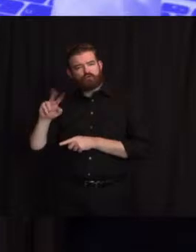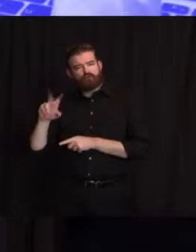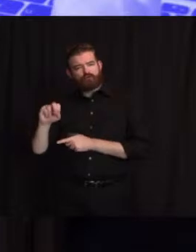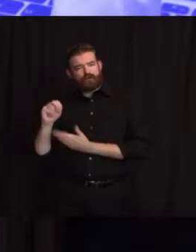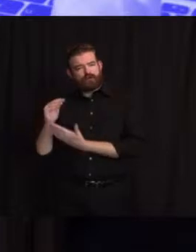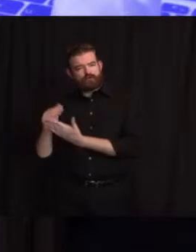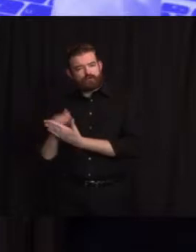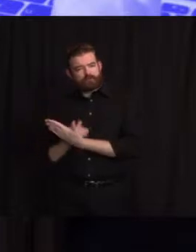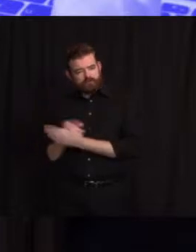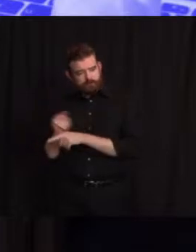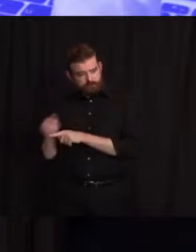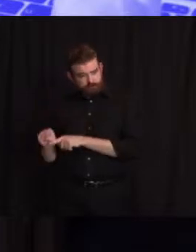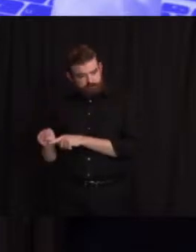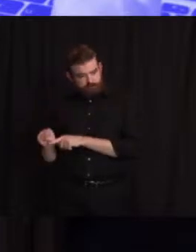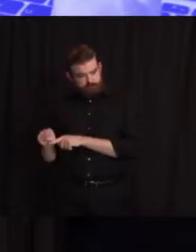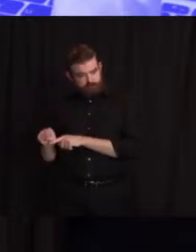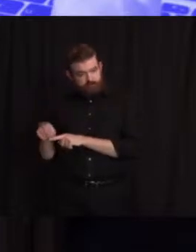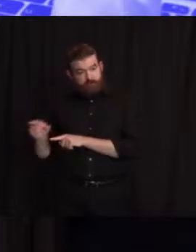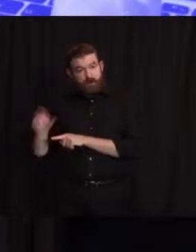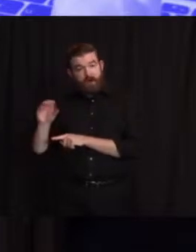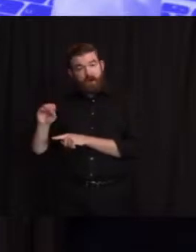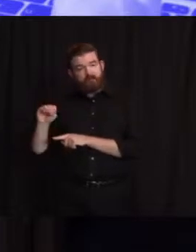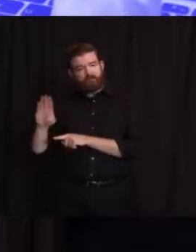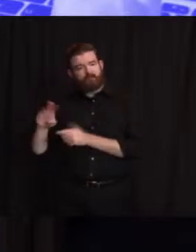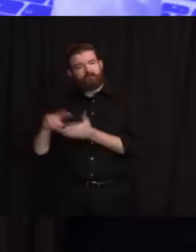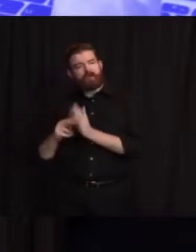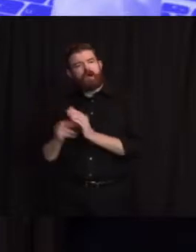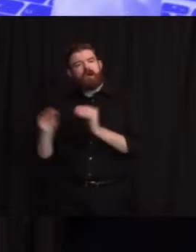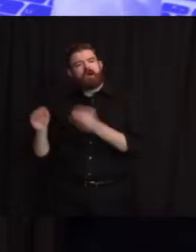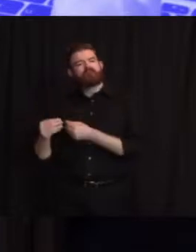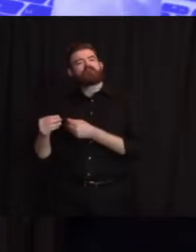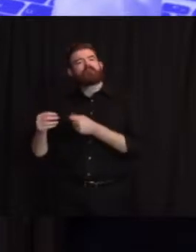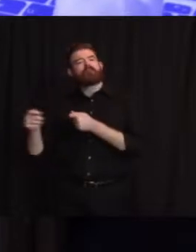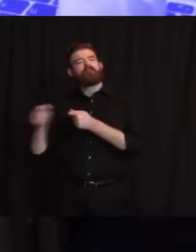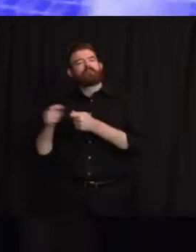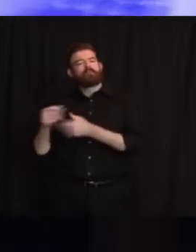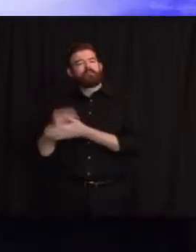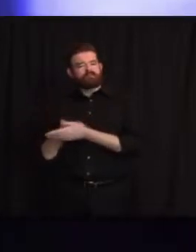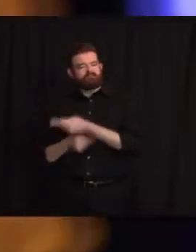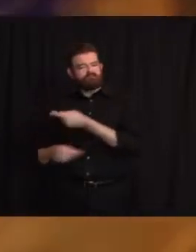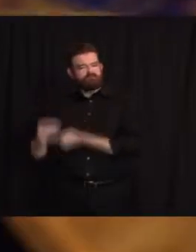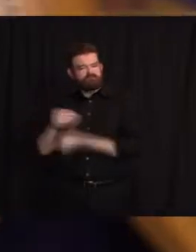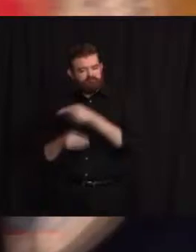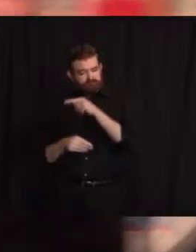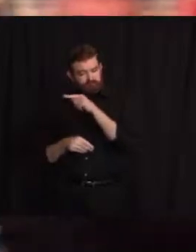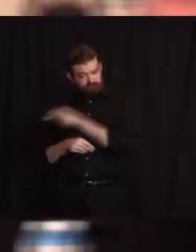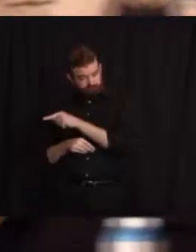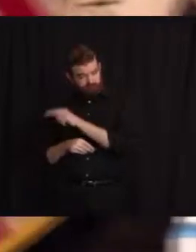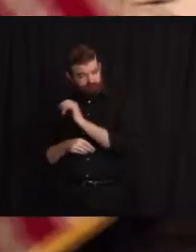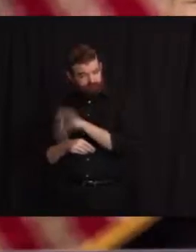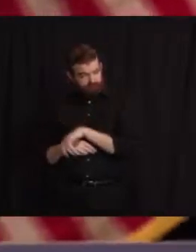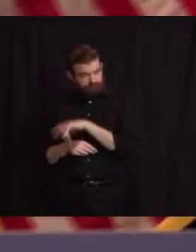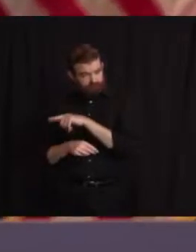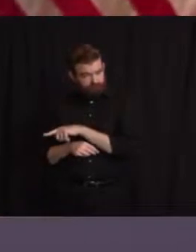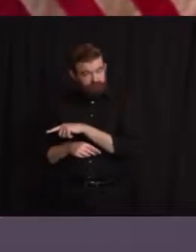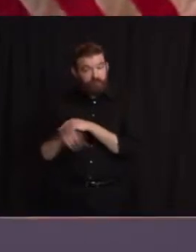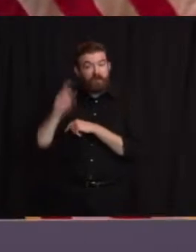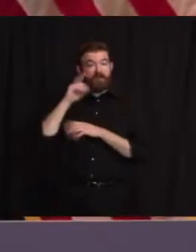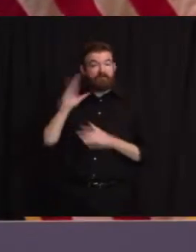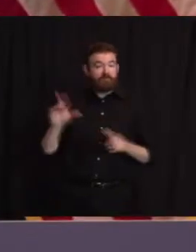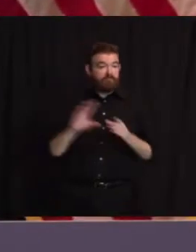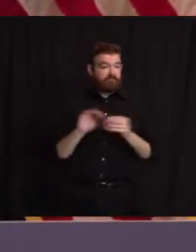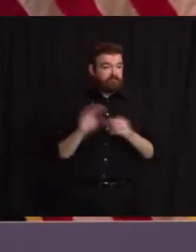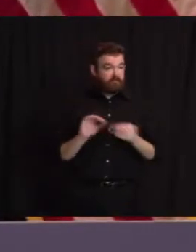Office of Management and Budget has updated regularly on their website. So this would be the list that you've seen from probably 2 months ago at this